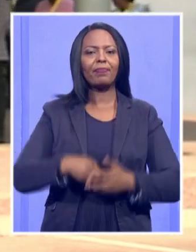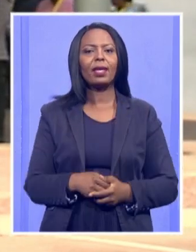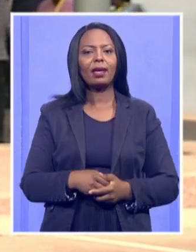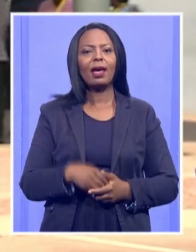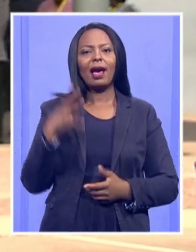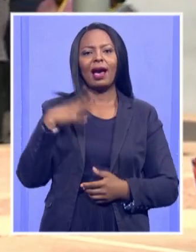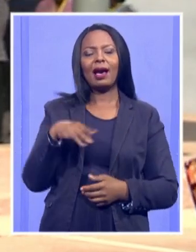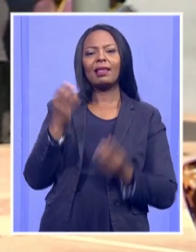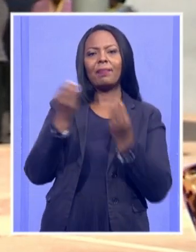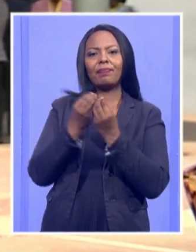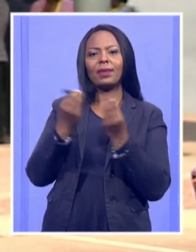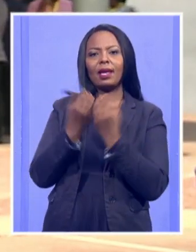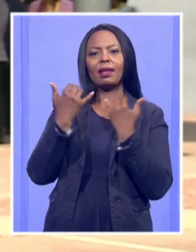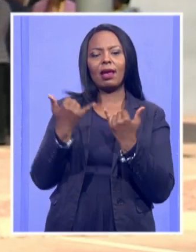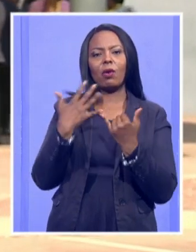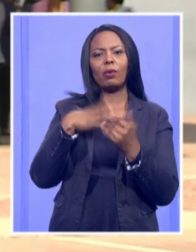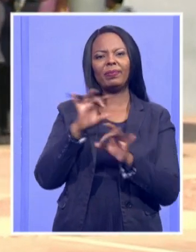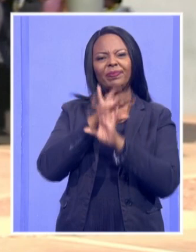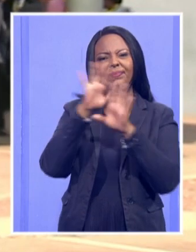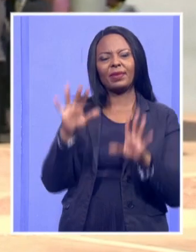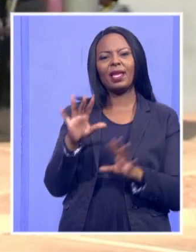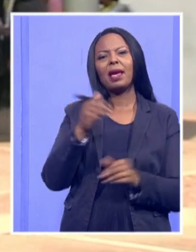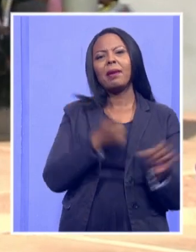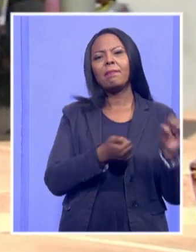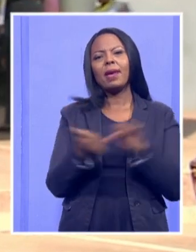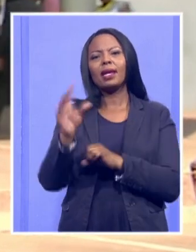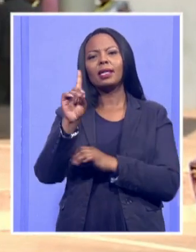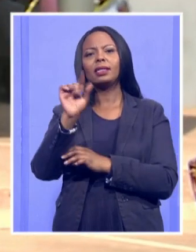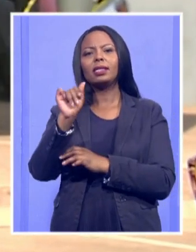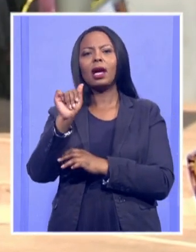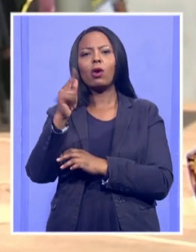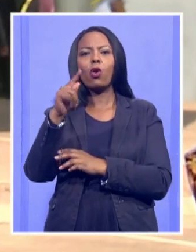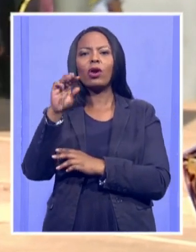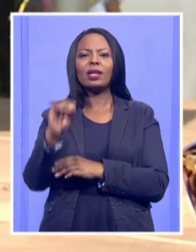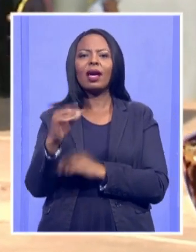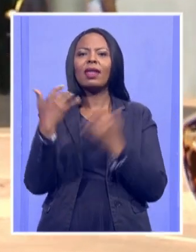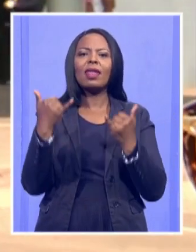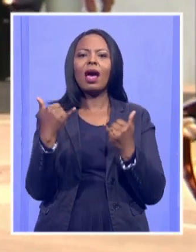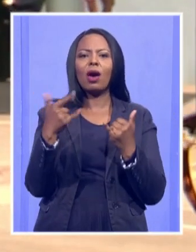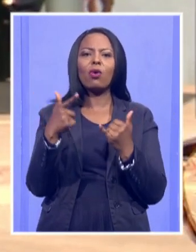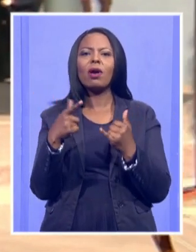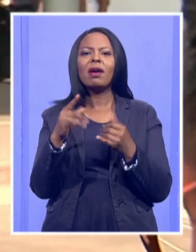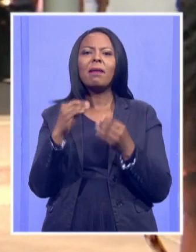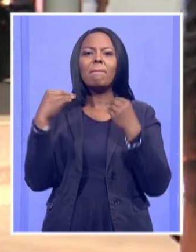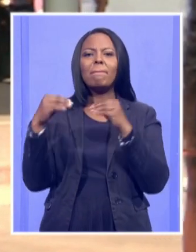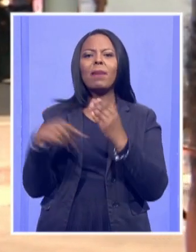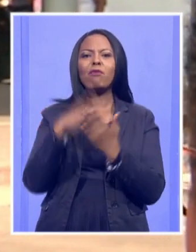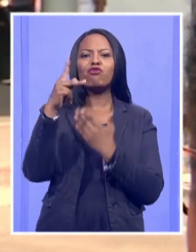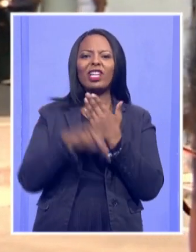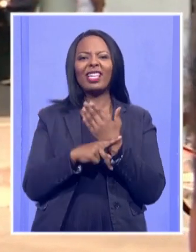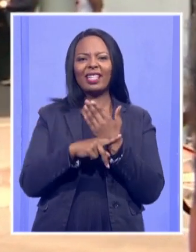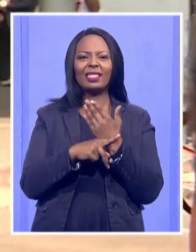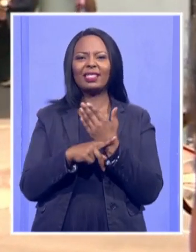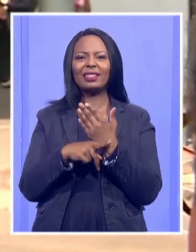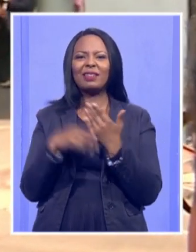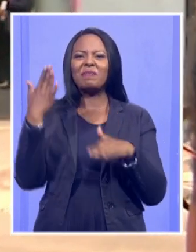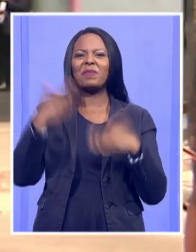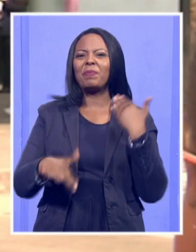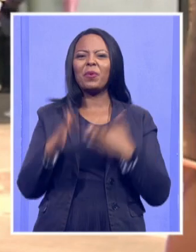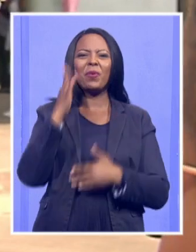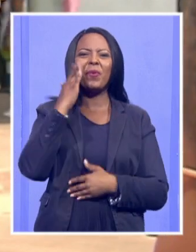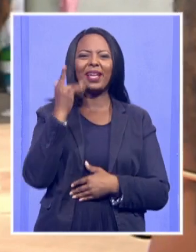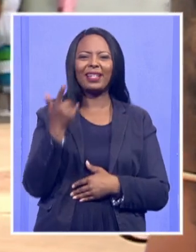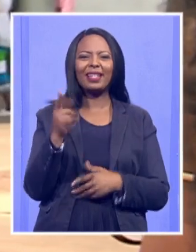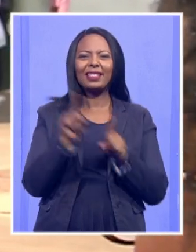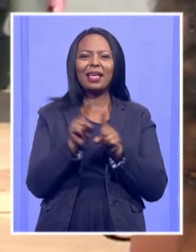I still want to zoom back into Dakota. What is the timeline for an informal settlement like that? And once again, how do we see